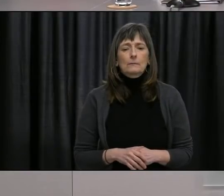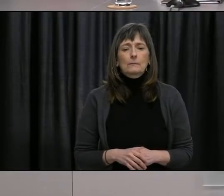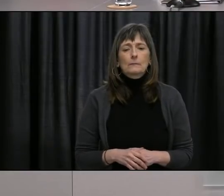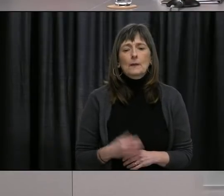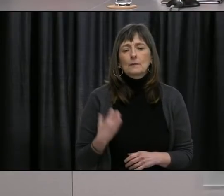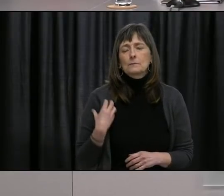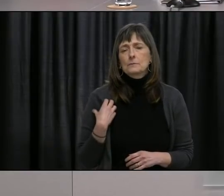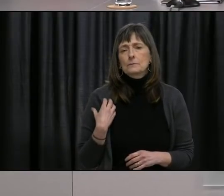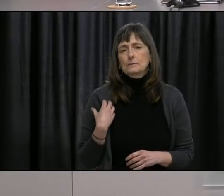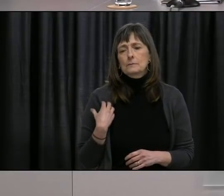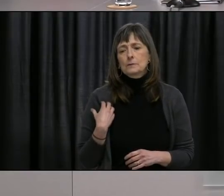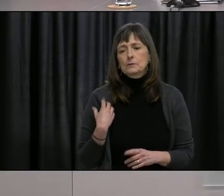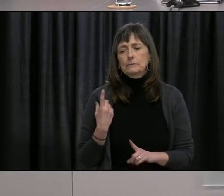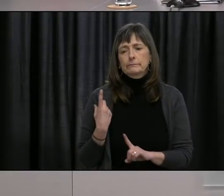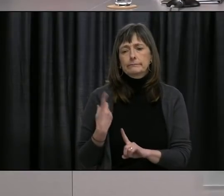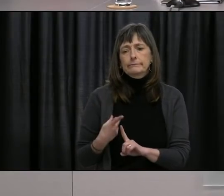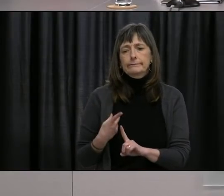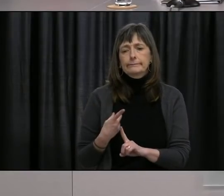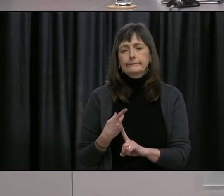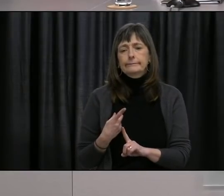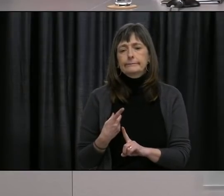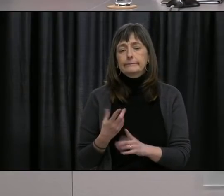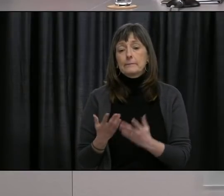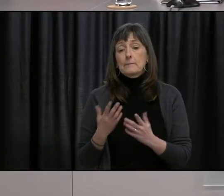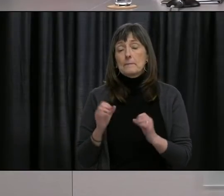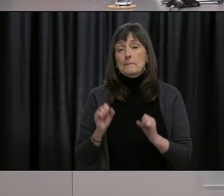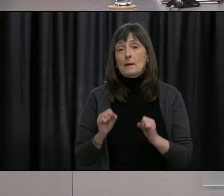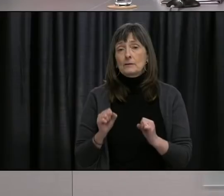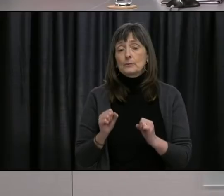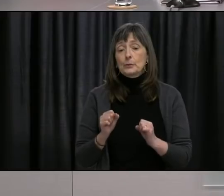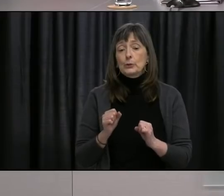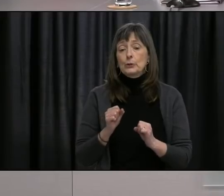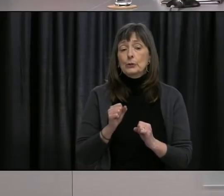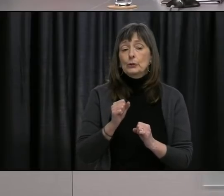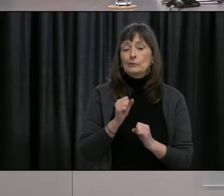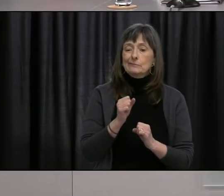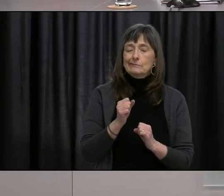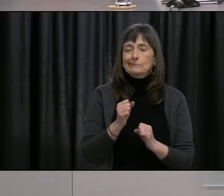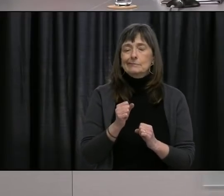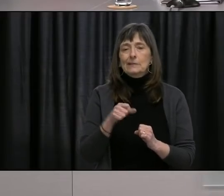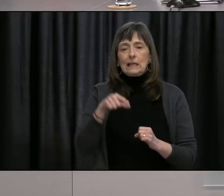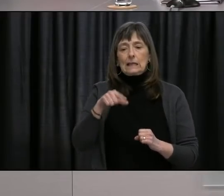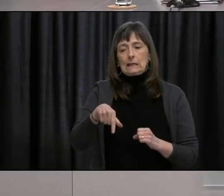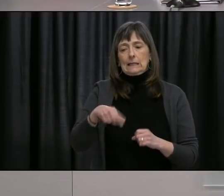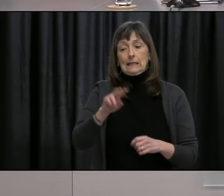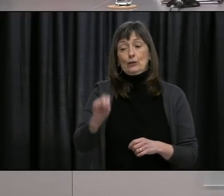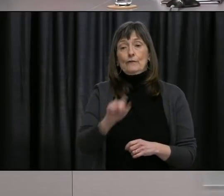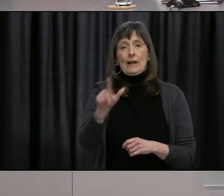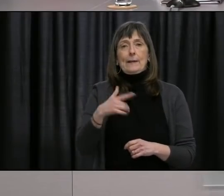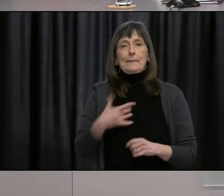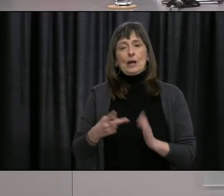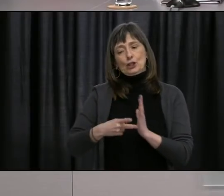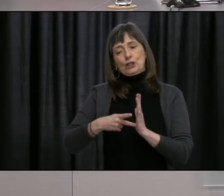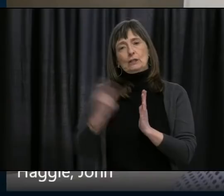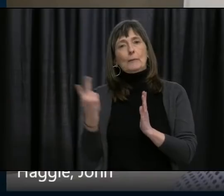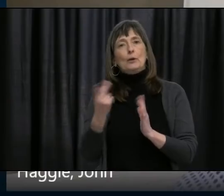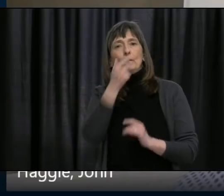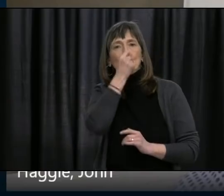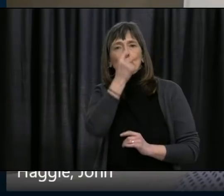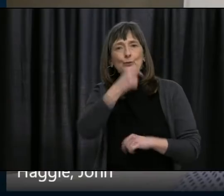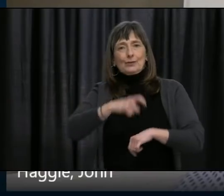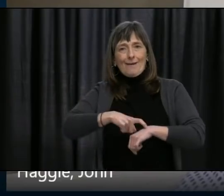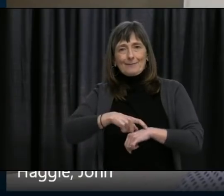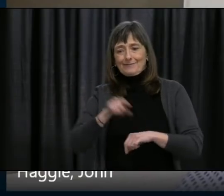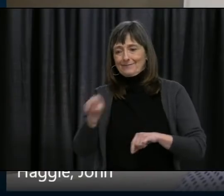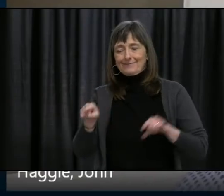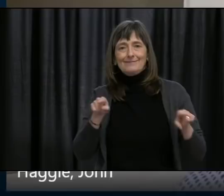talk about a second wave of flu that often happens around this time. Is that second wave actually happening?